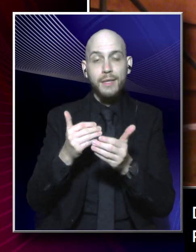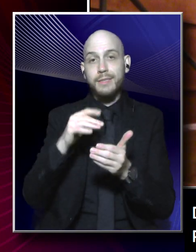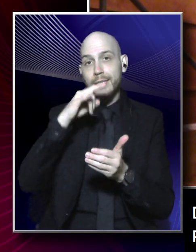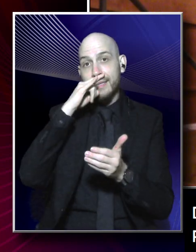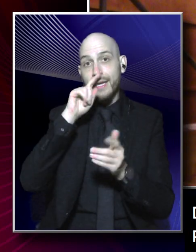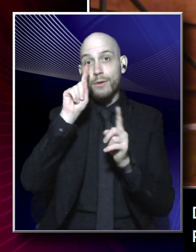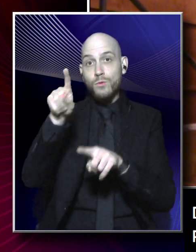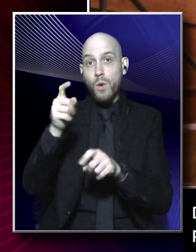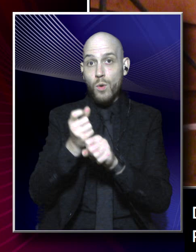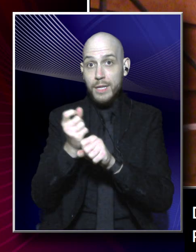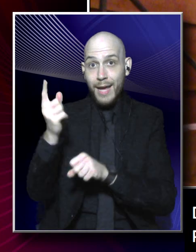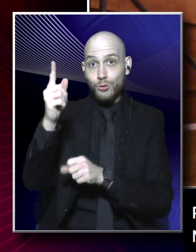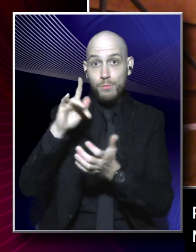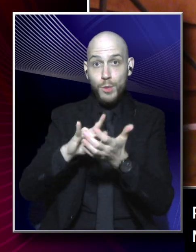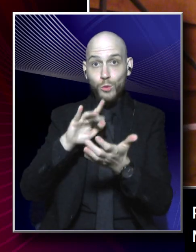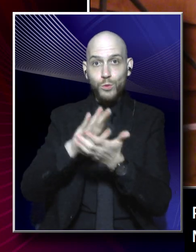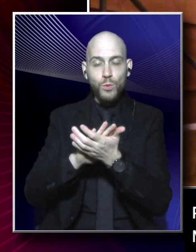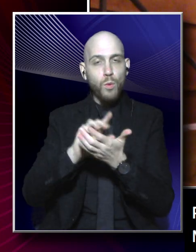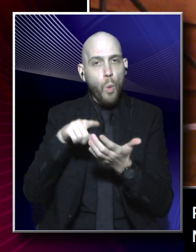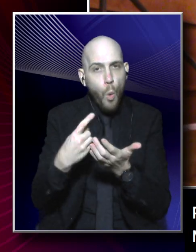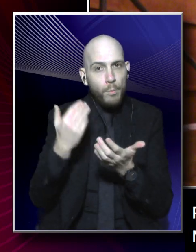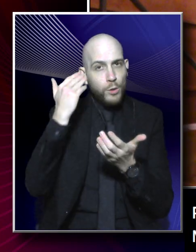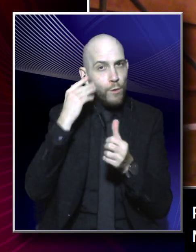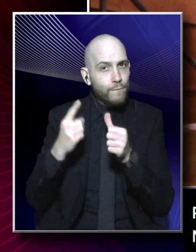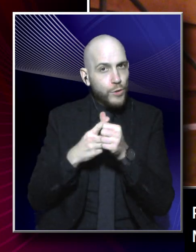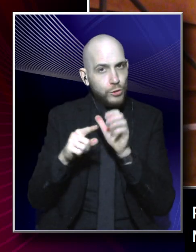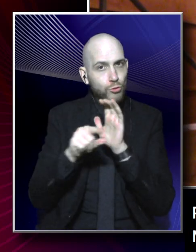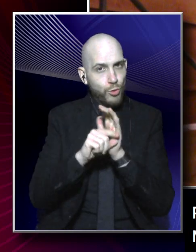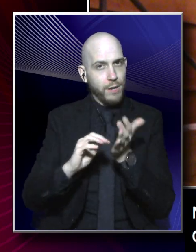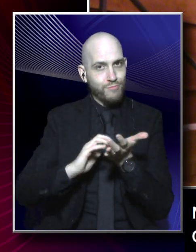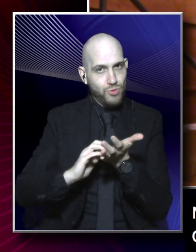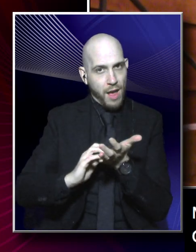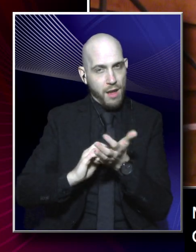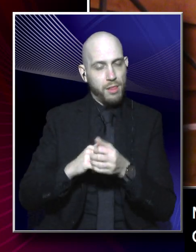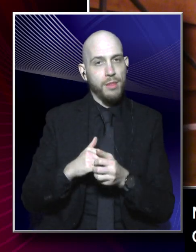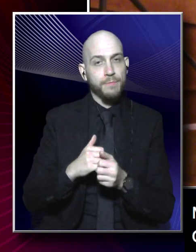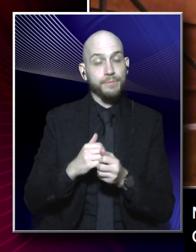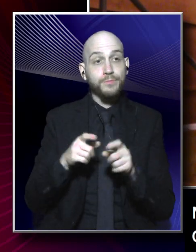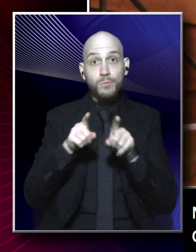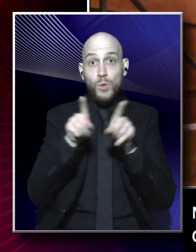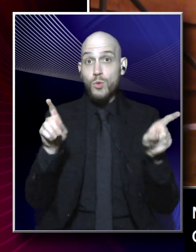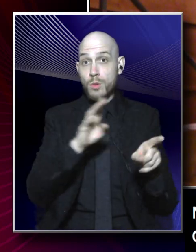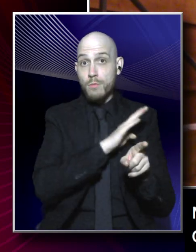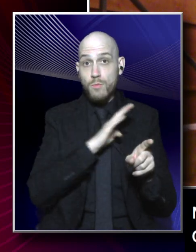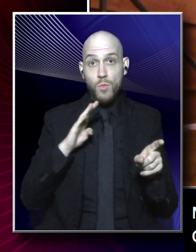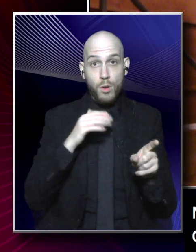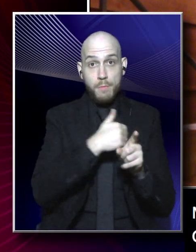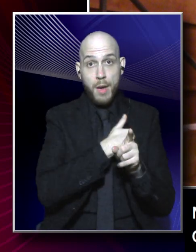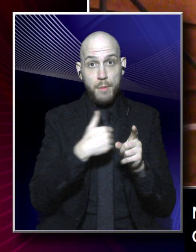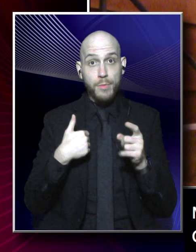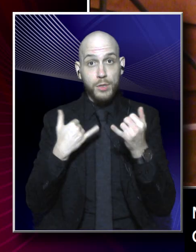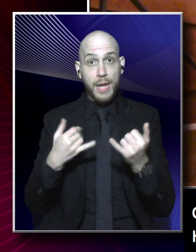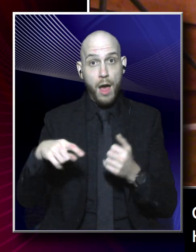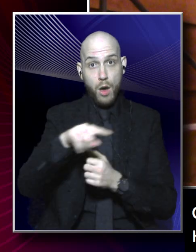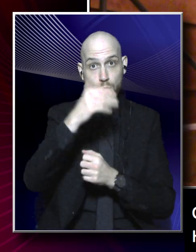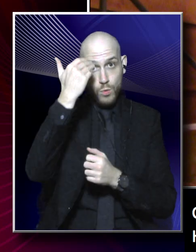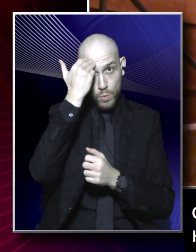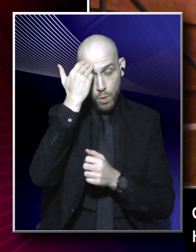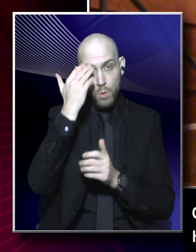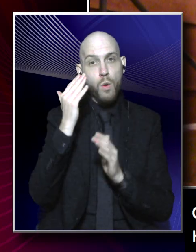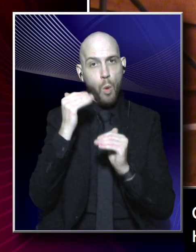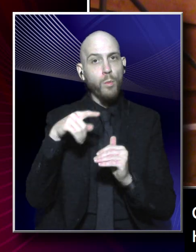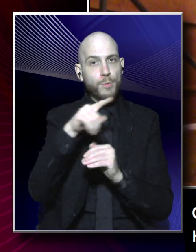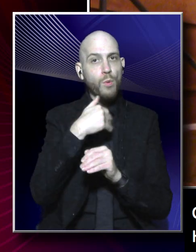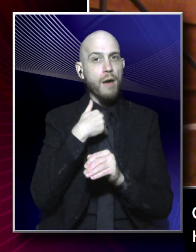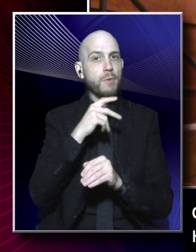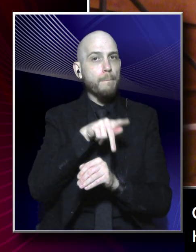first grade Braille. As board members, now that you know, I hope you have some personal responsibility here